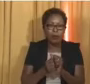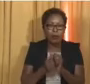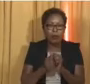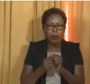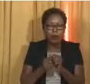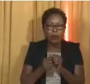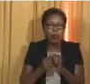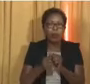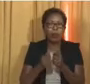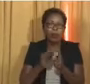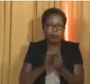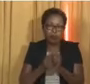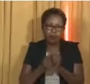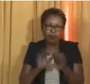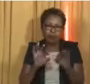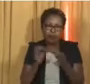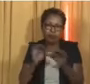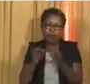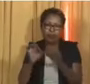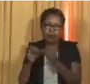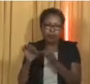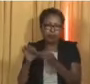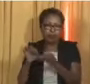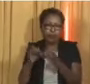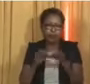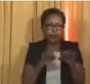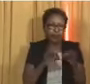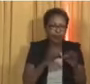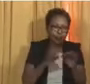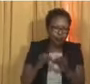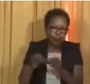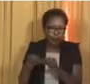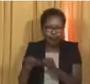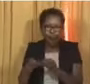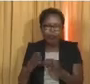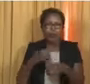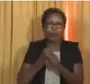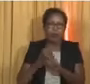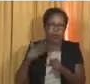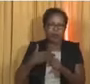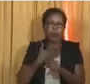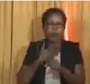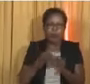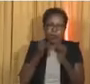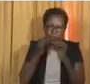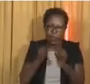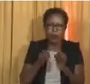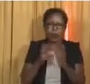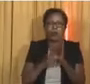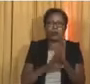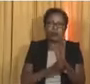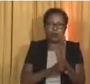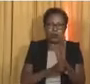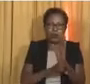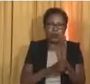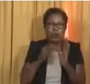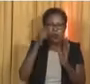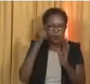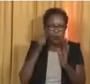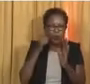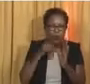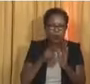back, giving rise to the clamor for a new constitutional order, was the one that converted the country from